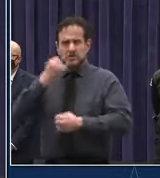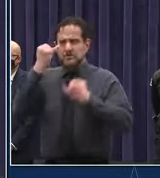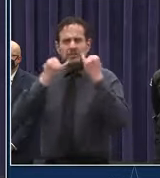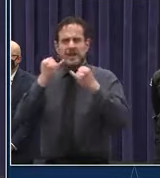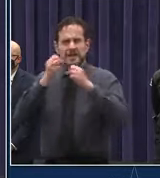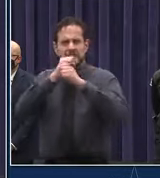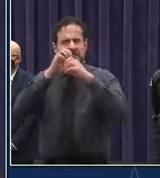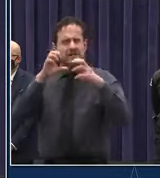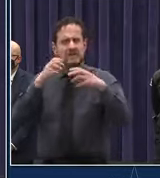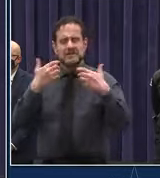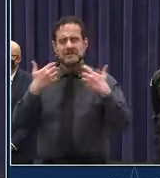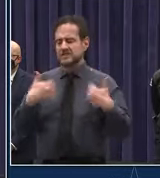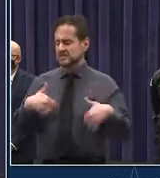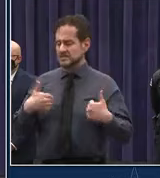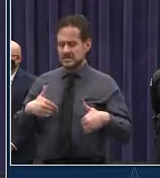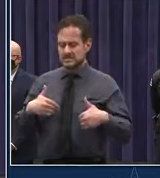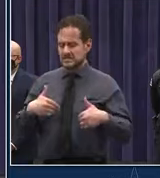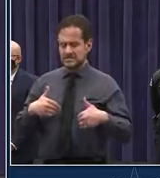disappear